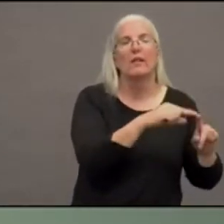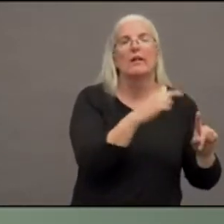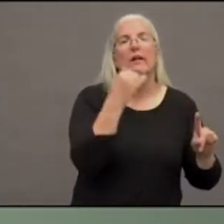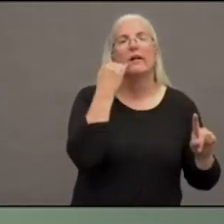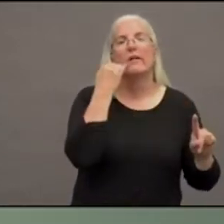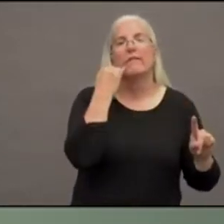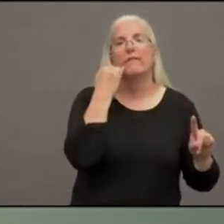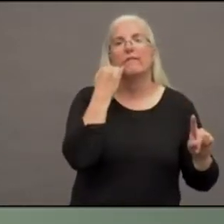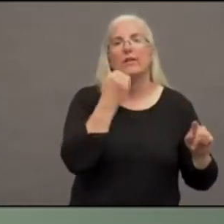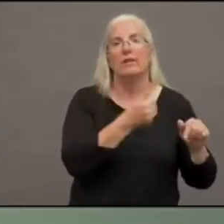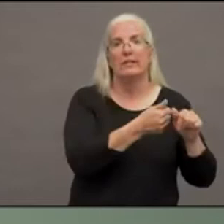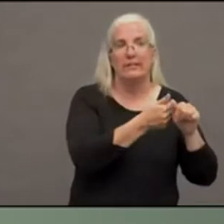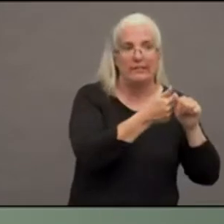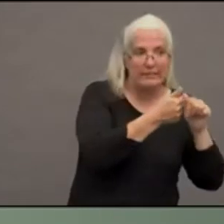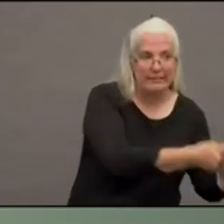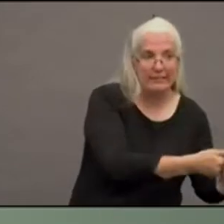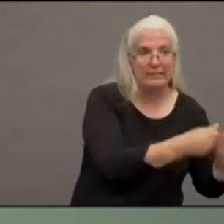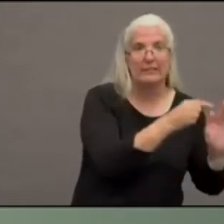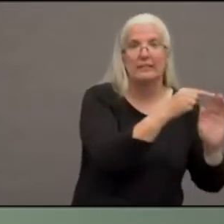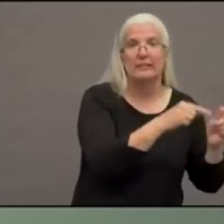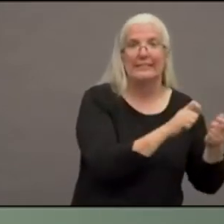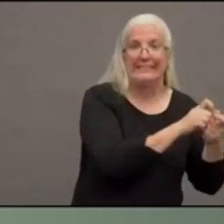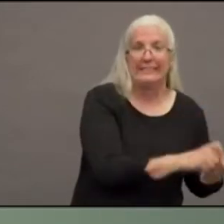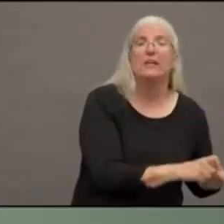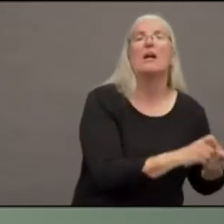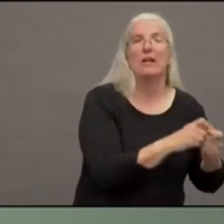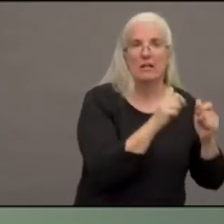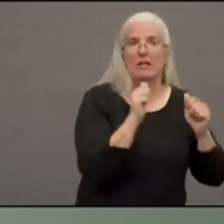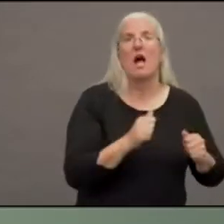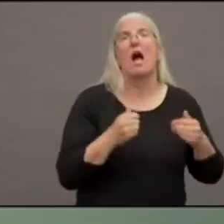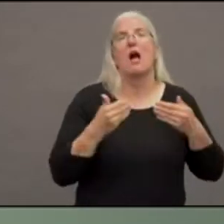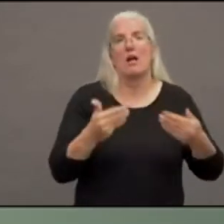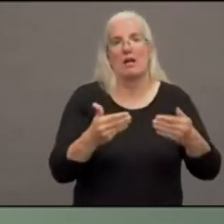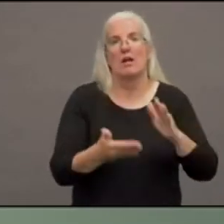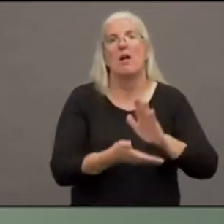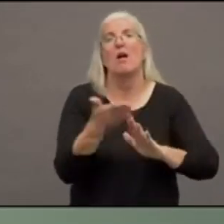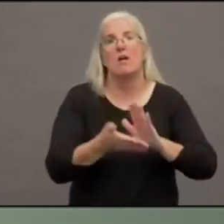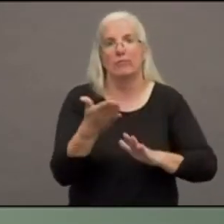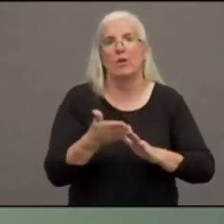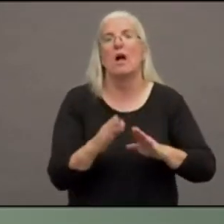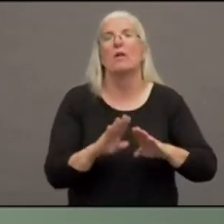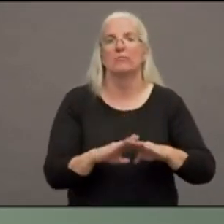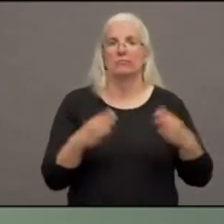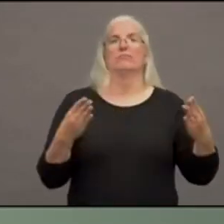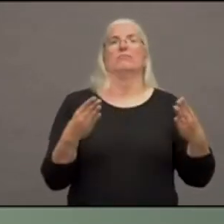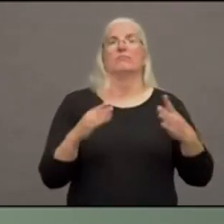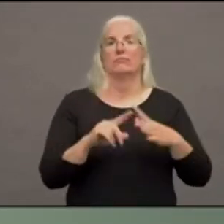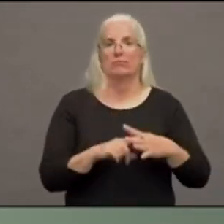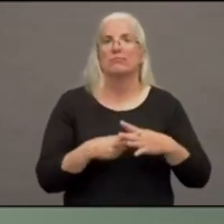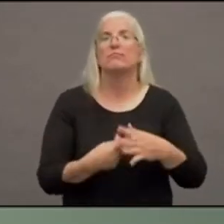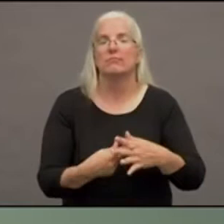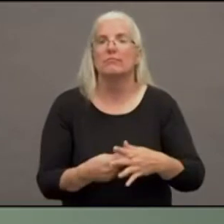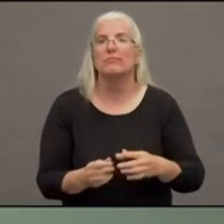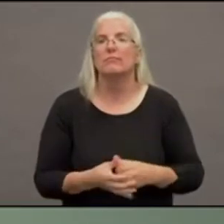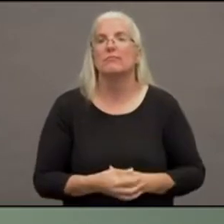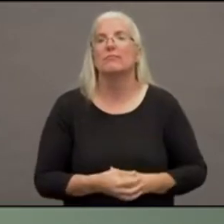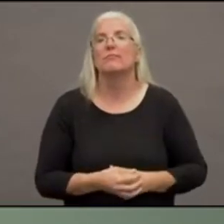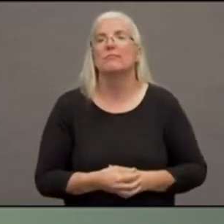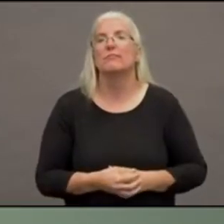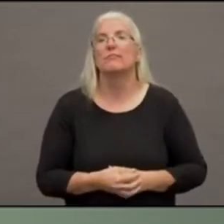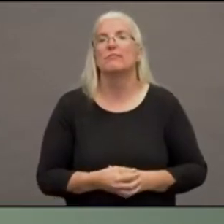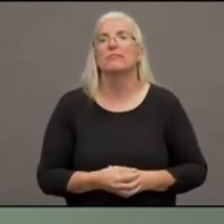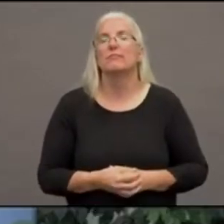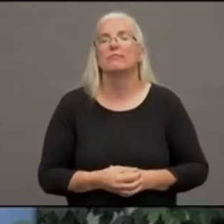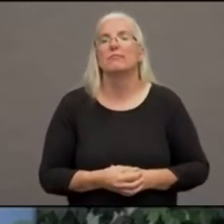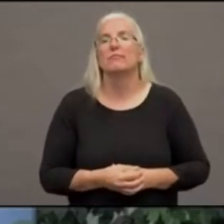broader requirements, yes, operations can resume or continue and be open. But I do